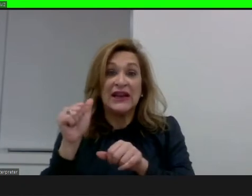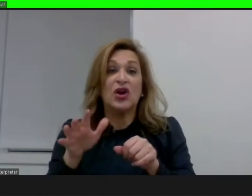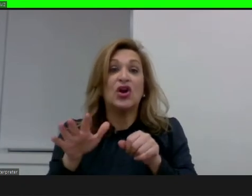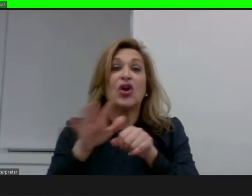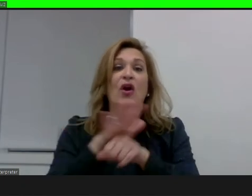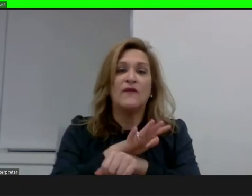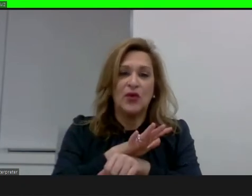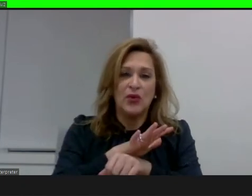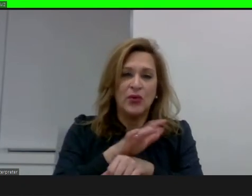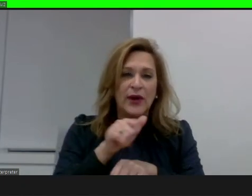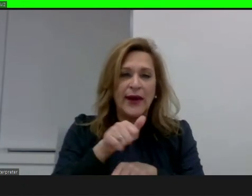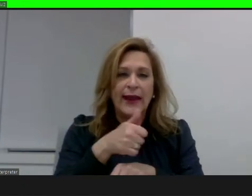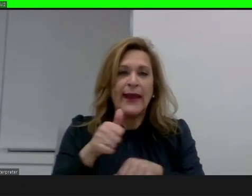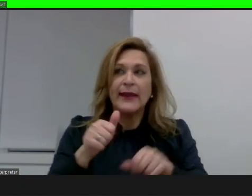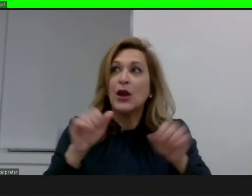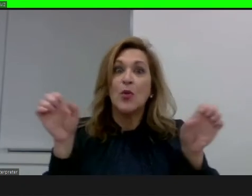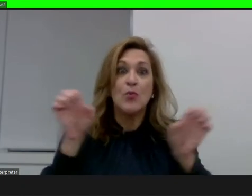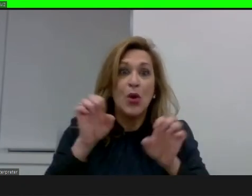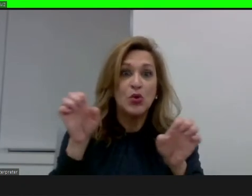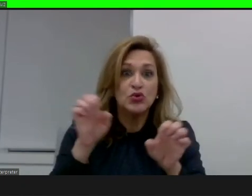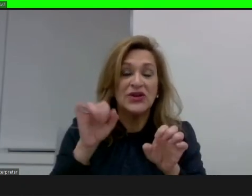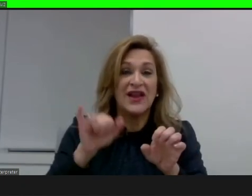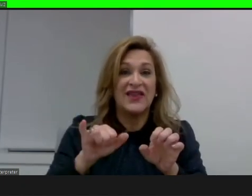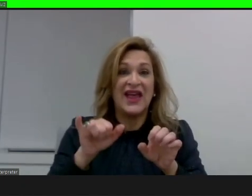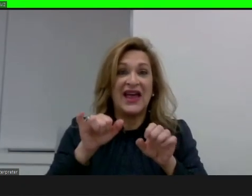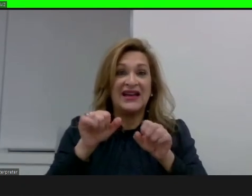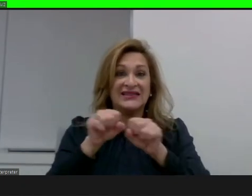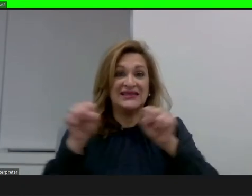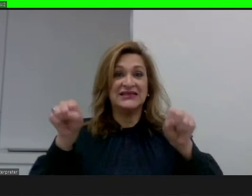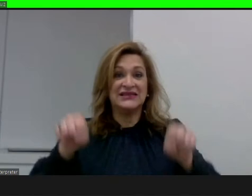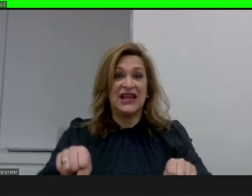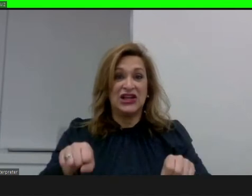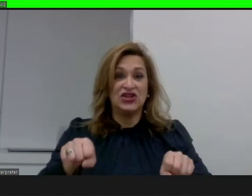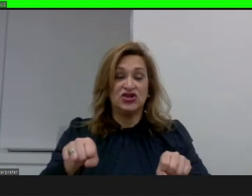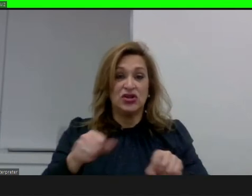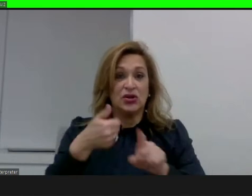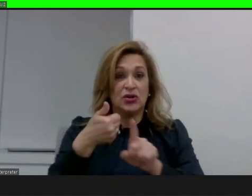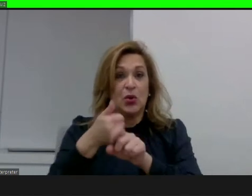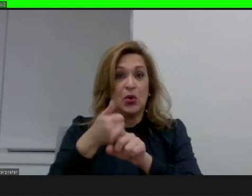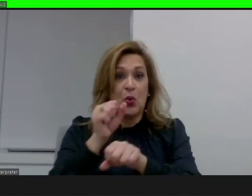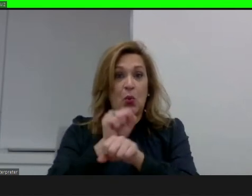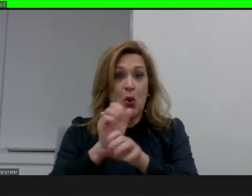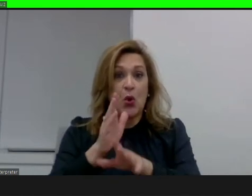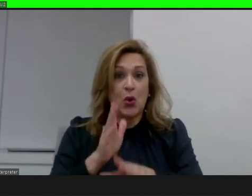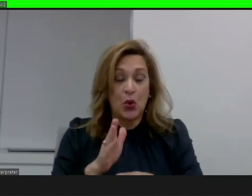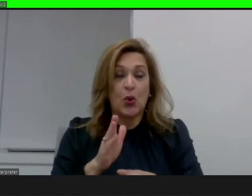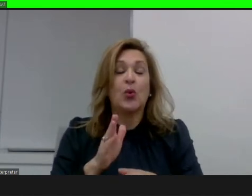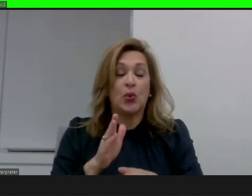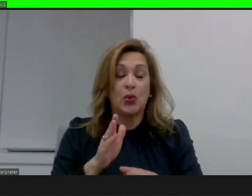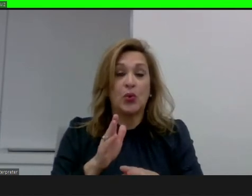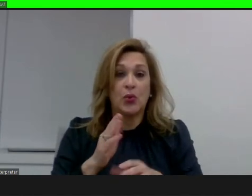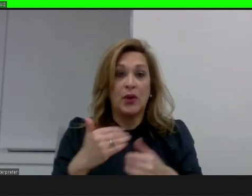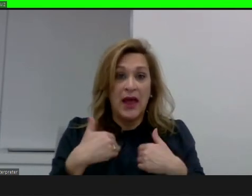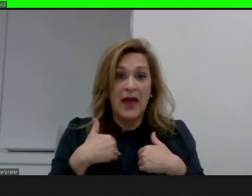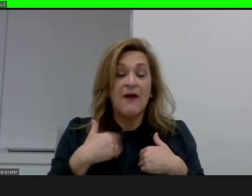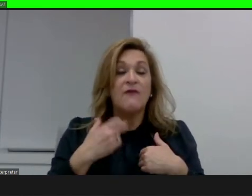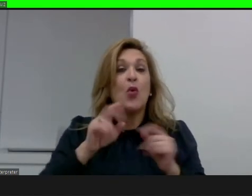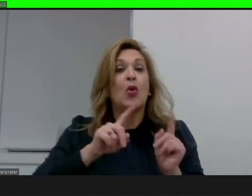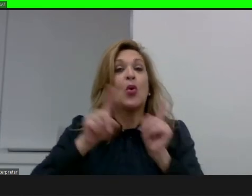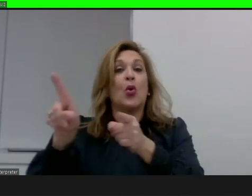any, you know, emergency that the station agent has. Also, hearings to go to 2 Broadway if they have